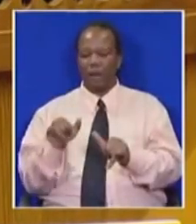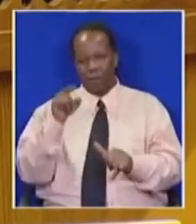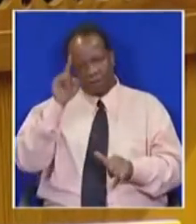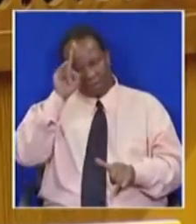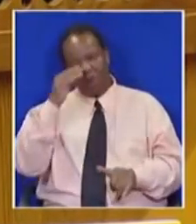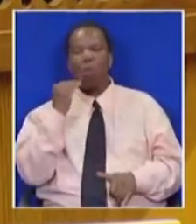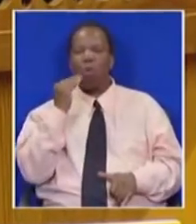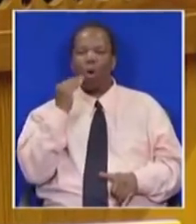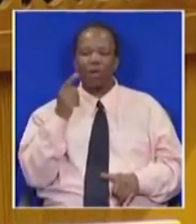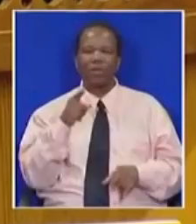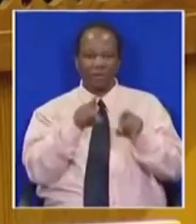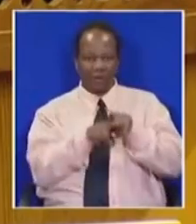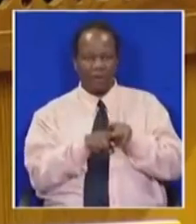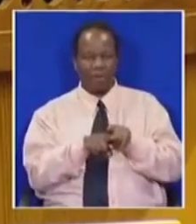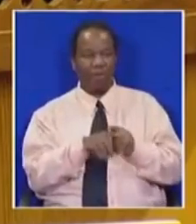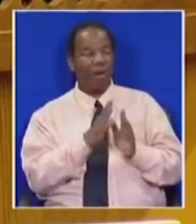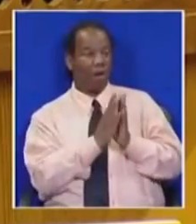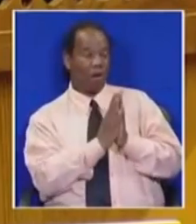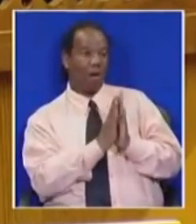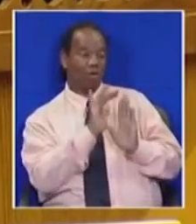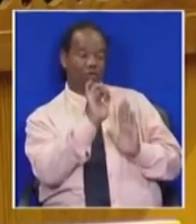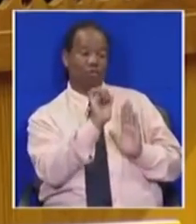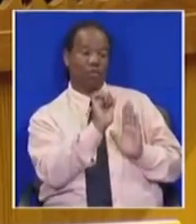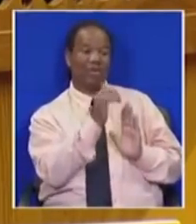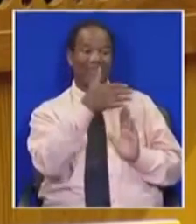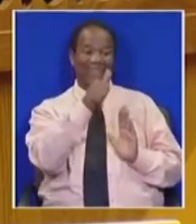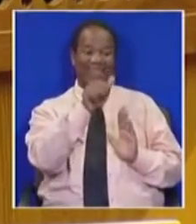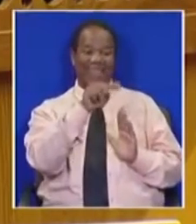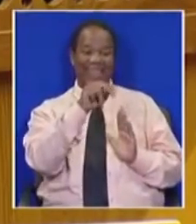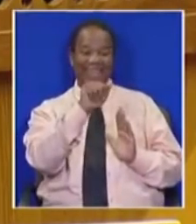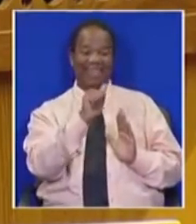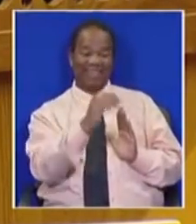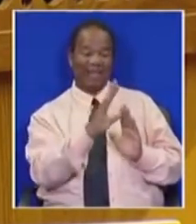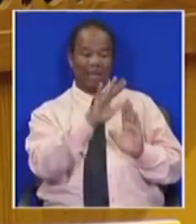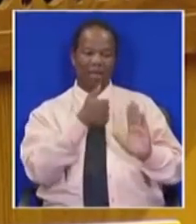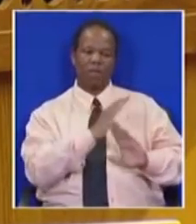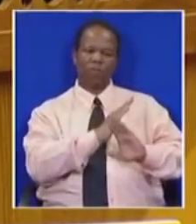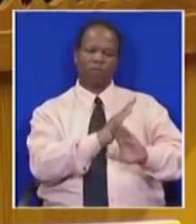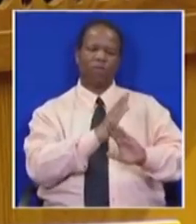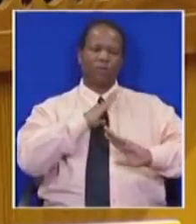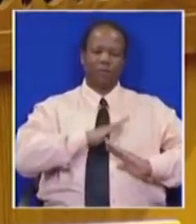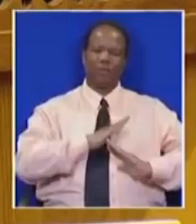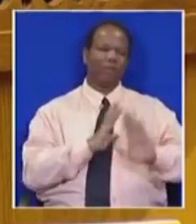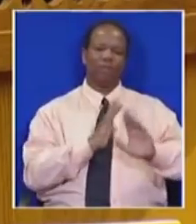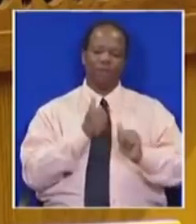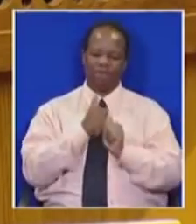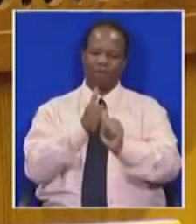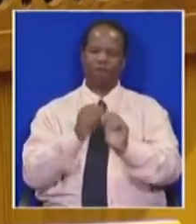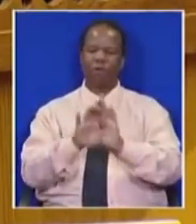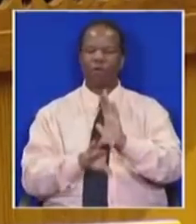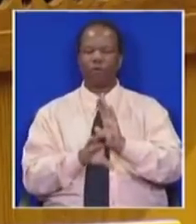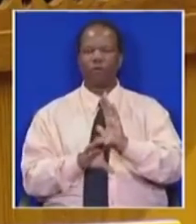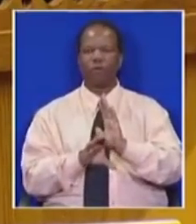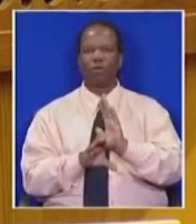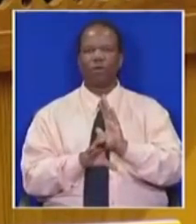leadership requires that you resist the pressures in your own party to undo the rights enshrined in our Constitution,